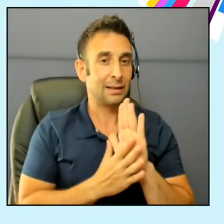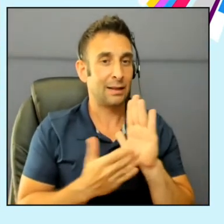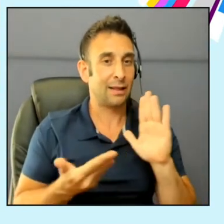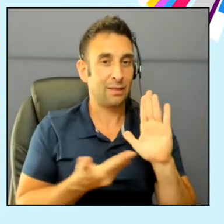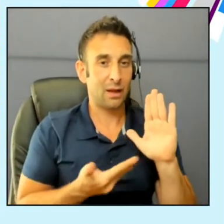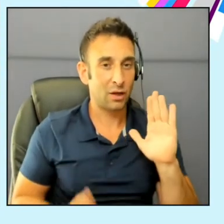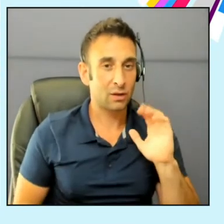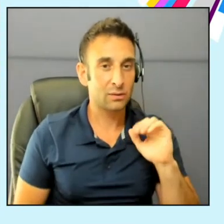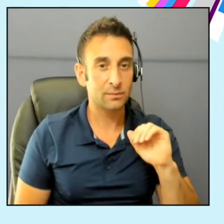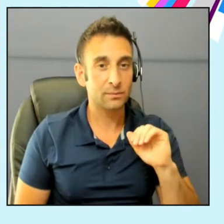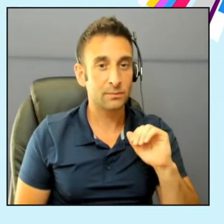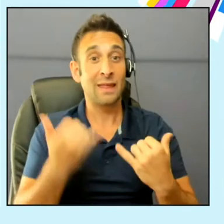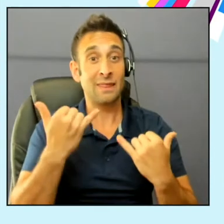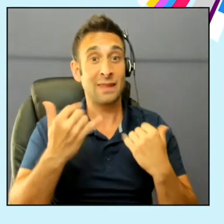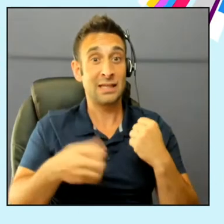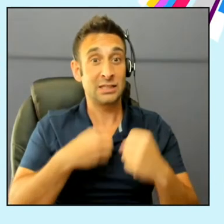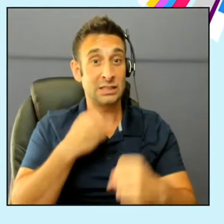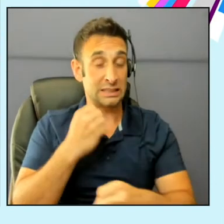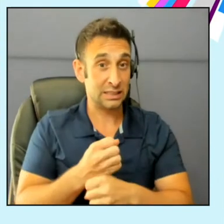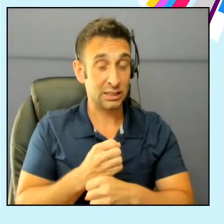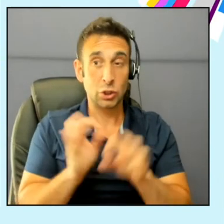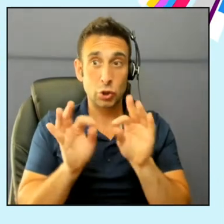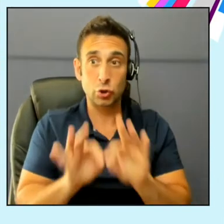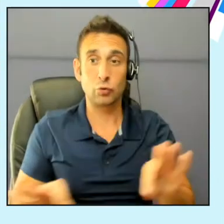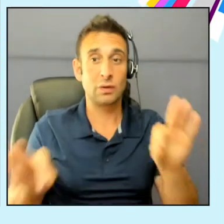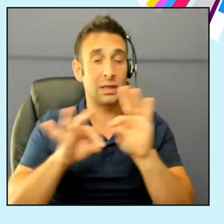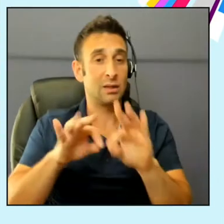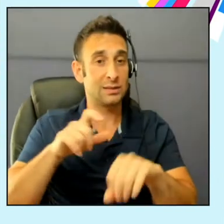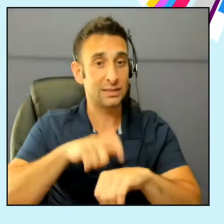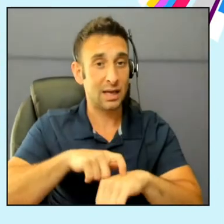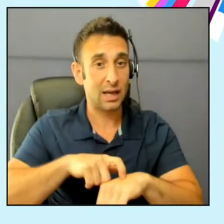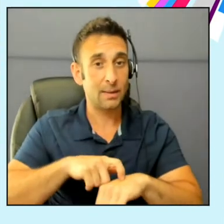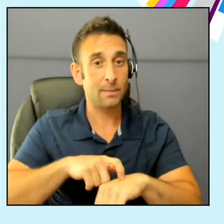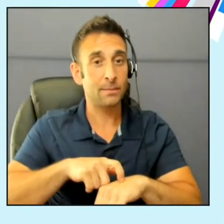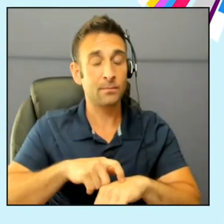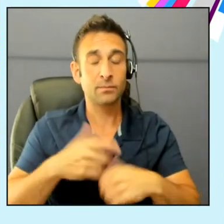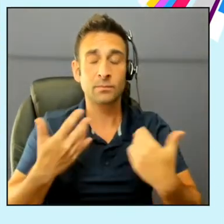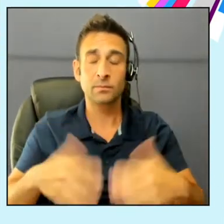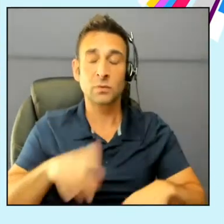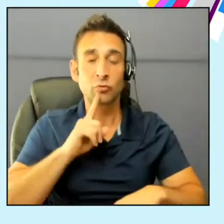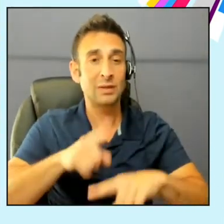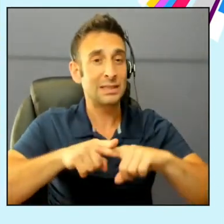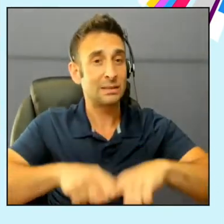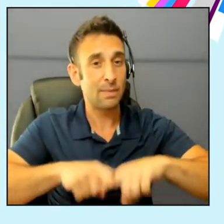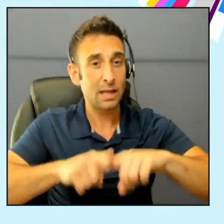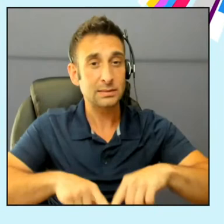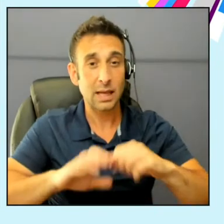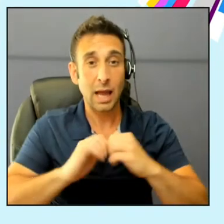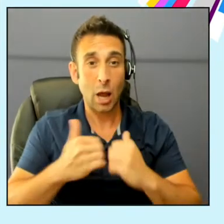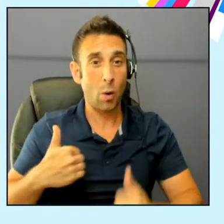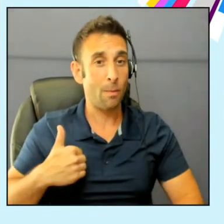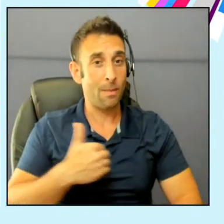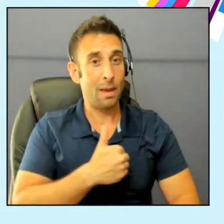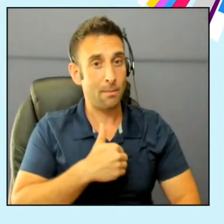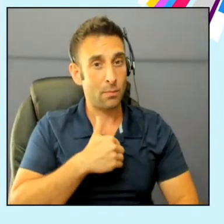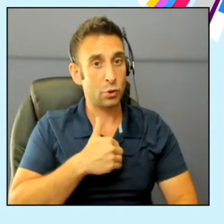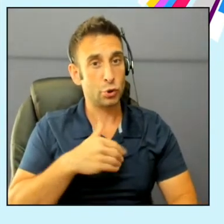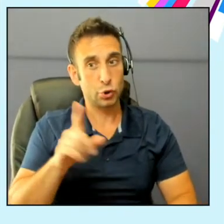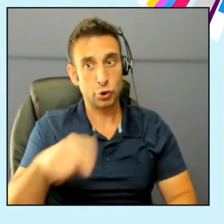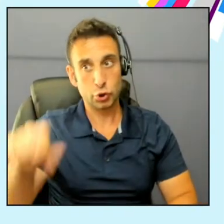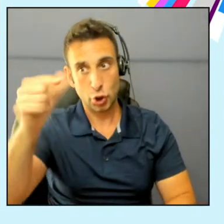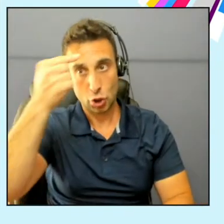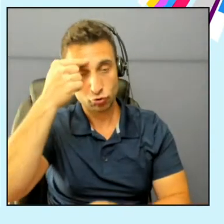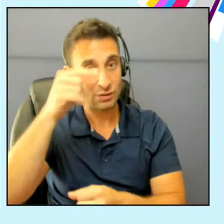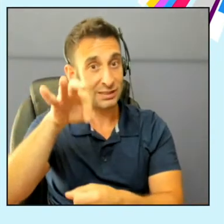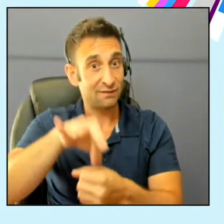a critical time where, you know, it really depends on how member states vote. And it's